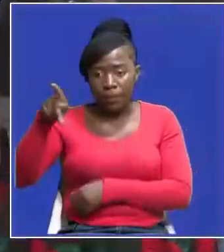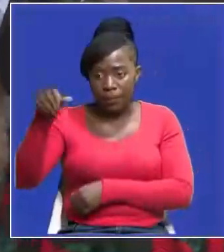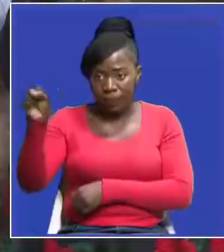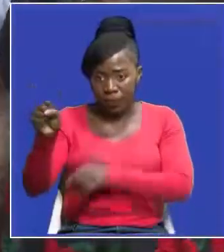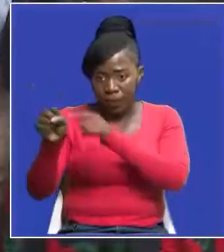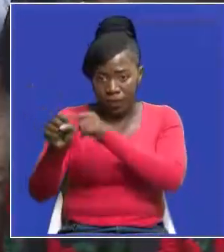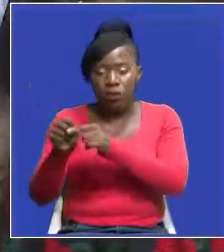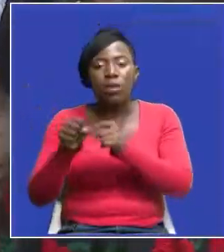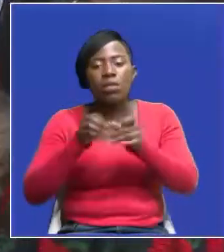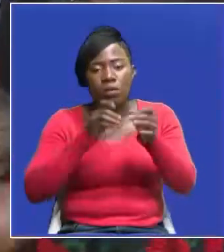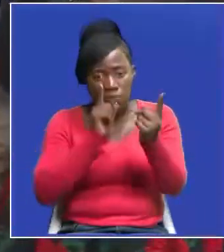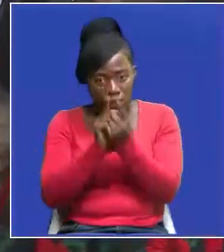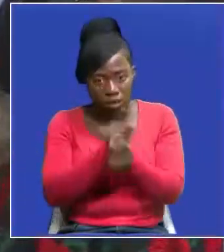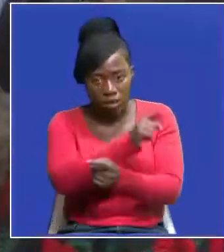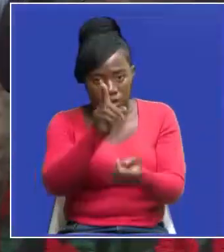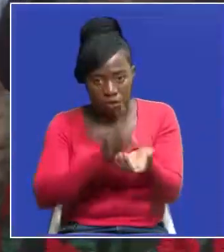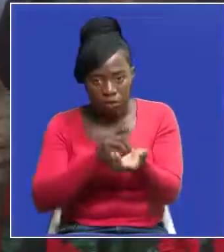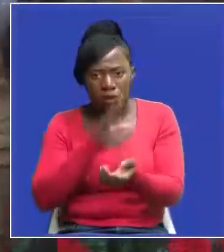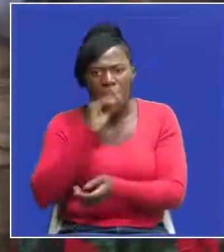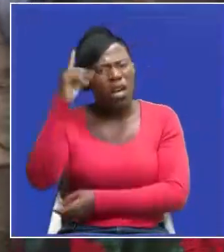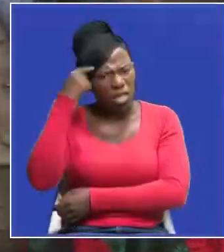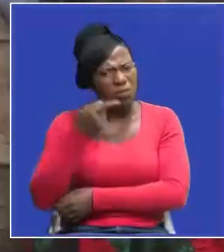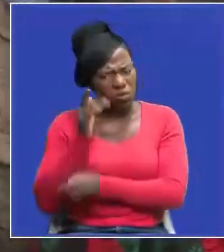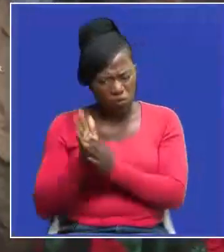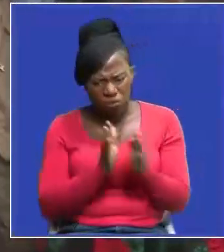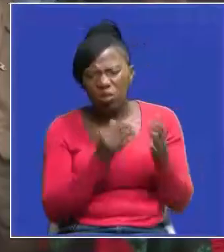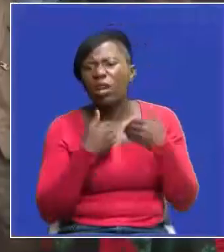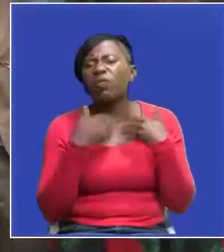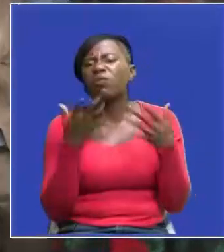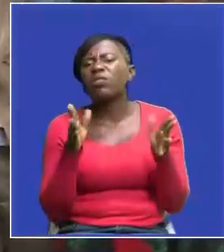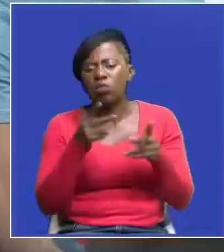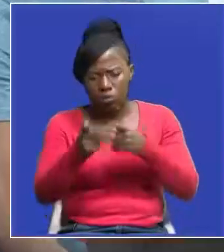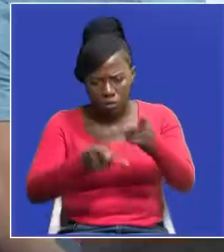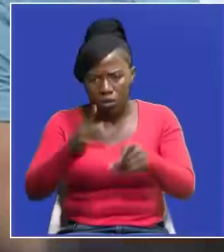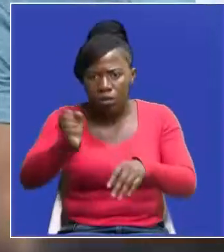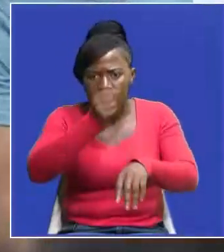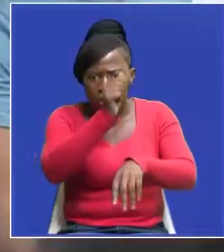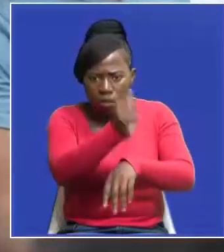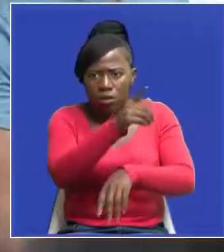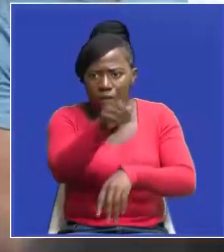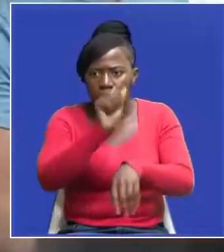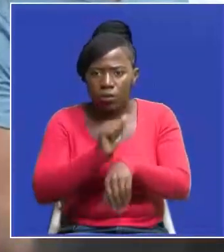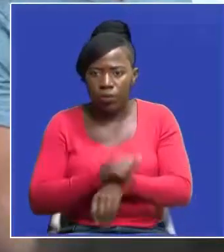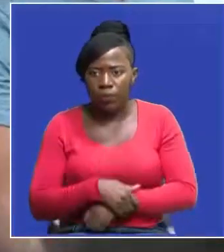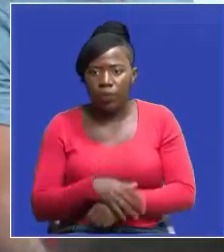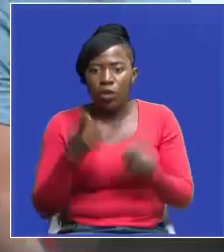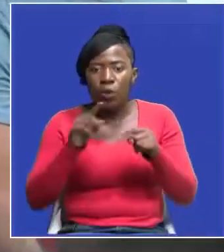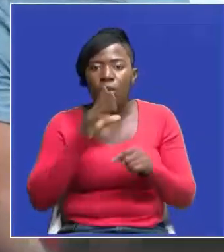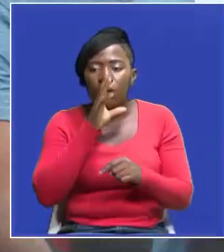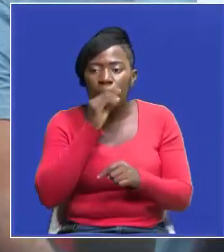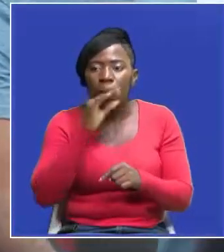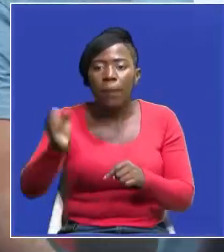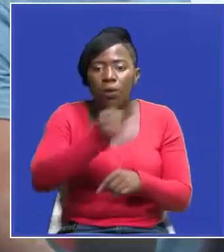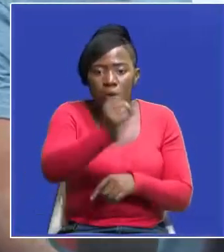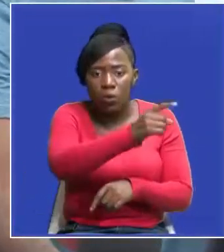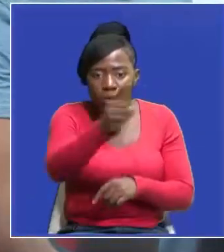who later addressed the doctors, said government is already working on the recruitment process. When I said the recruitment will start in January, the members of the